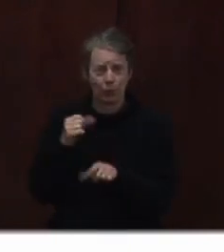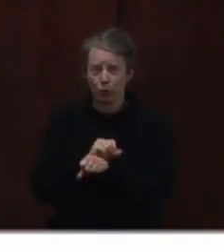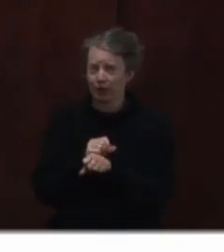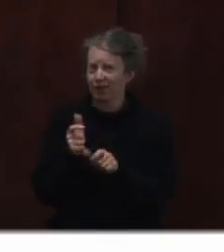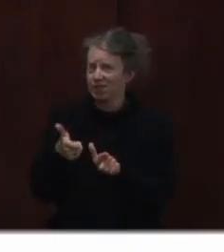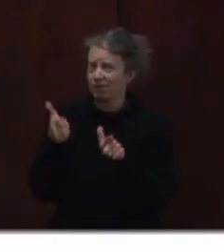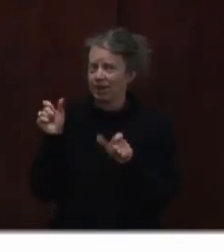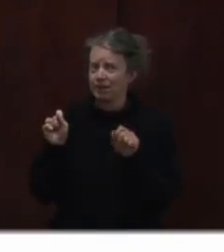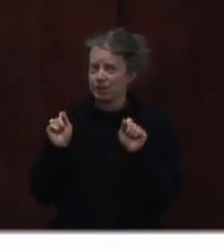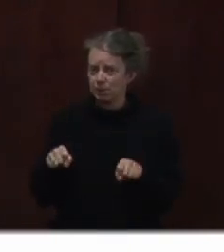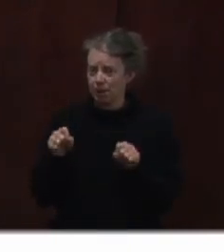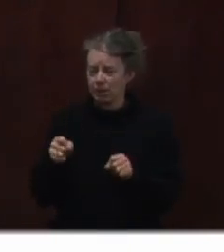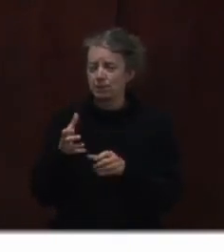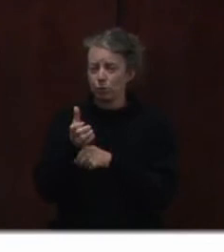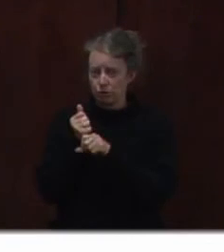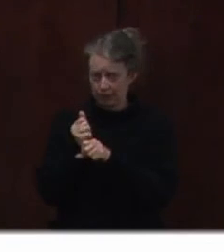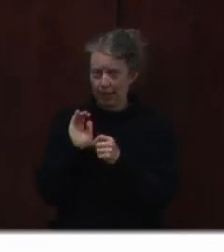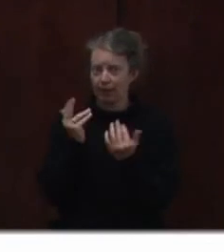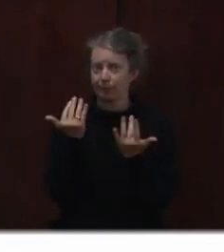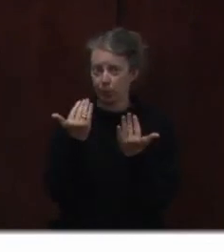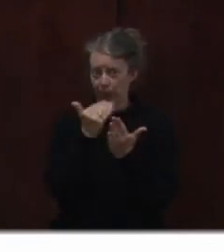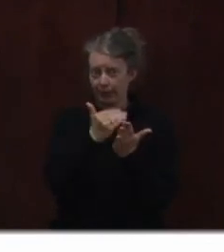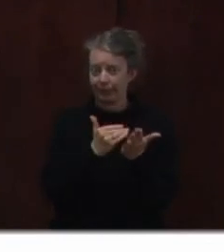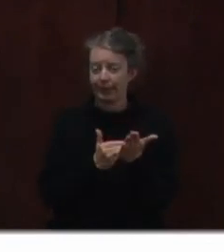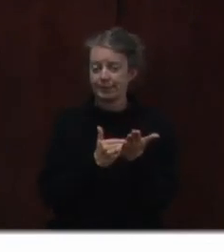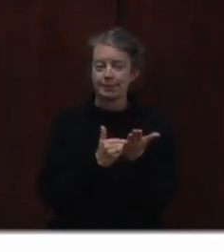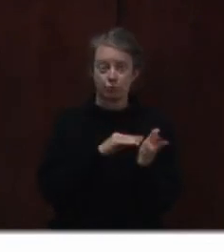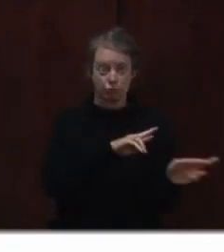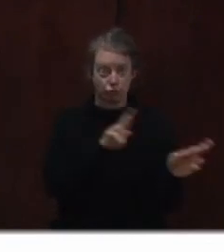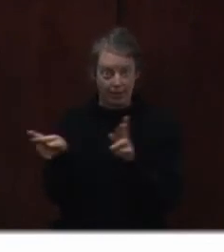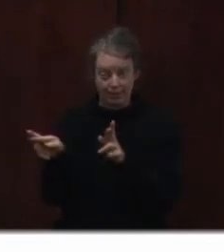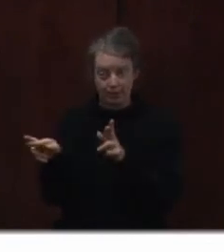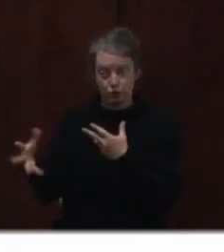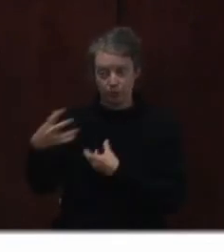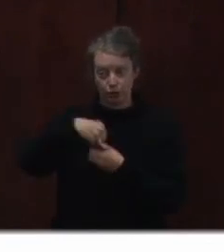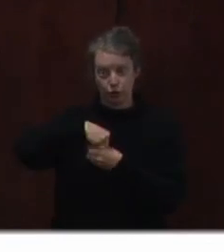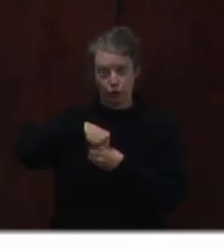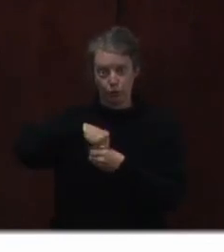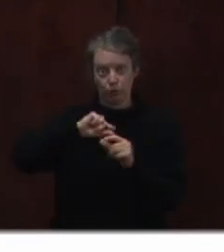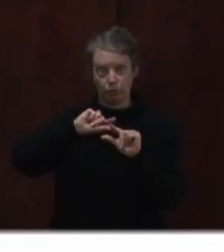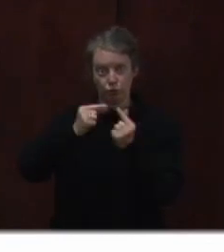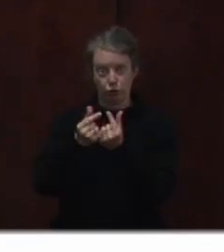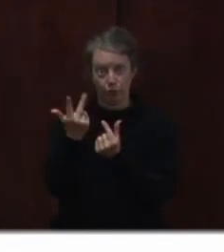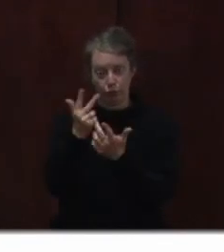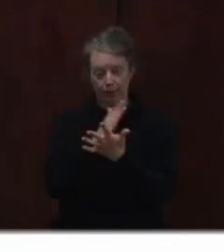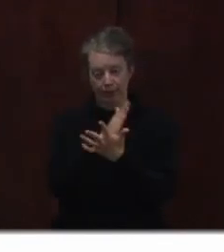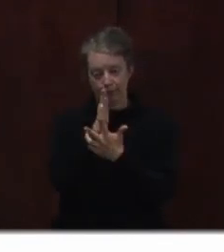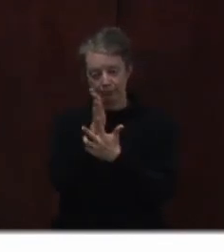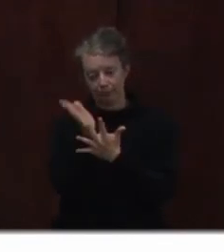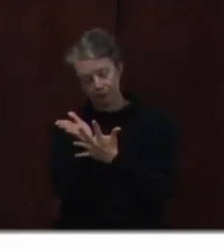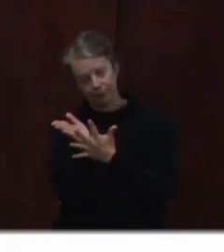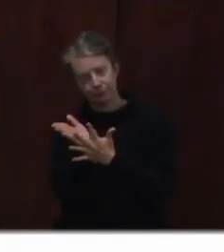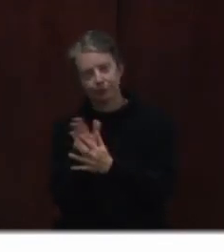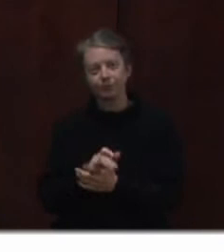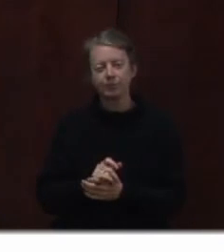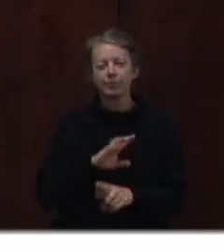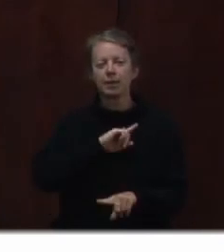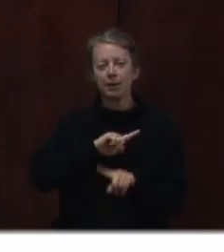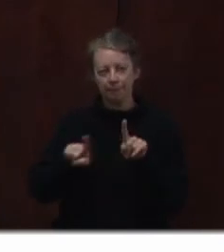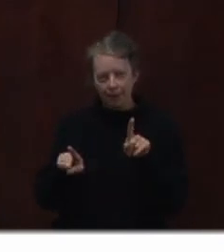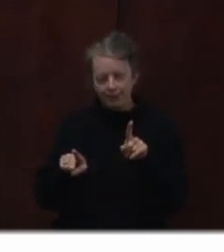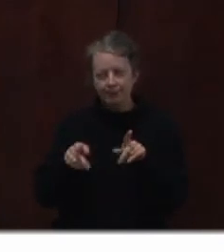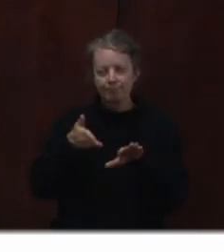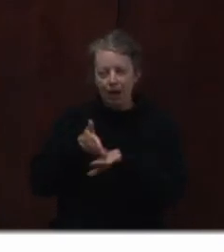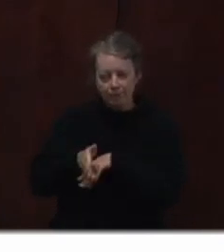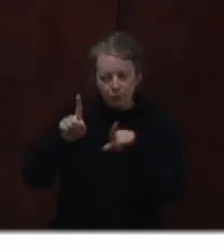to get that wait list to accommodate Group 3. But what you can expect is when we open it, after we've tested the